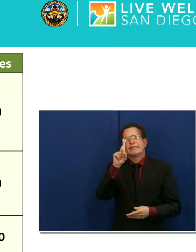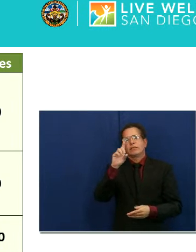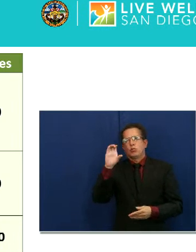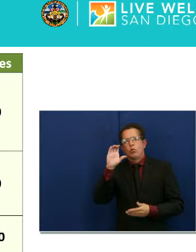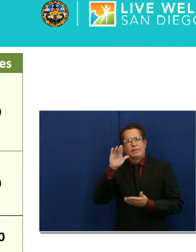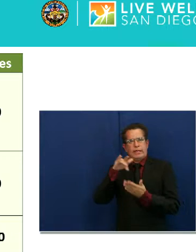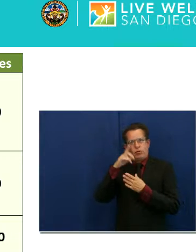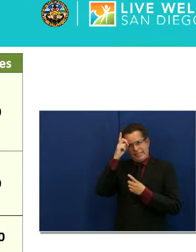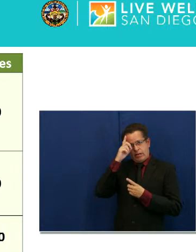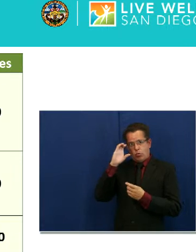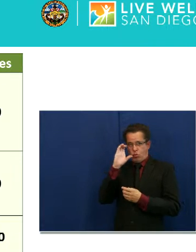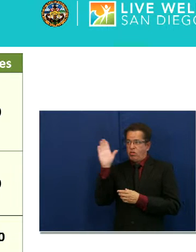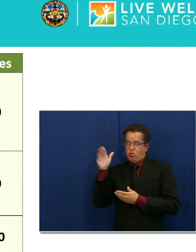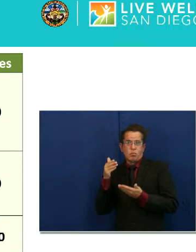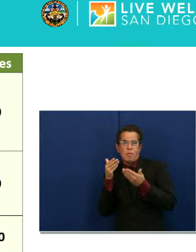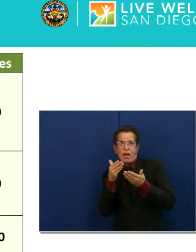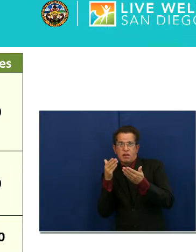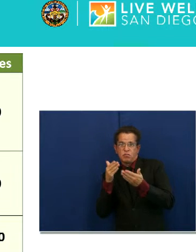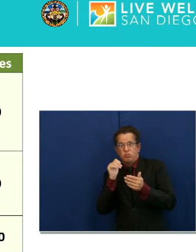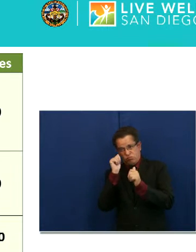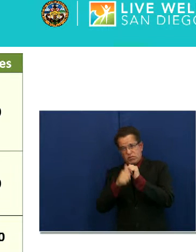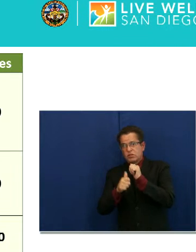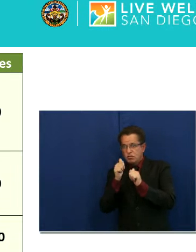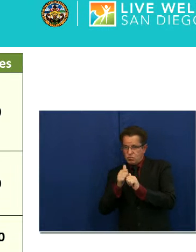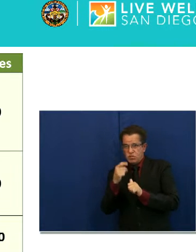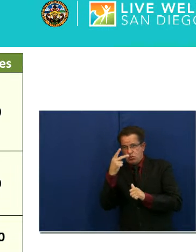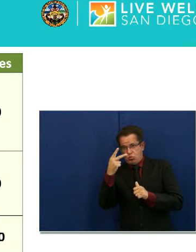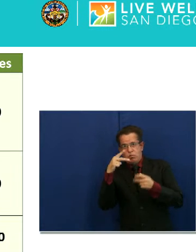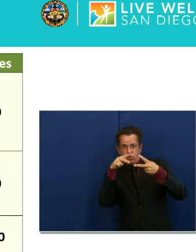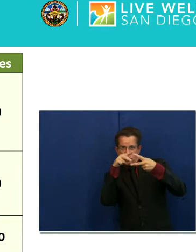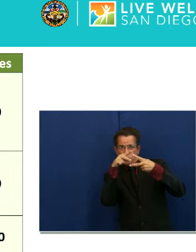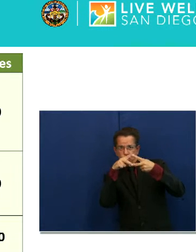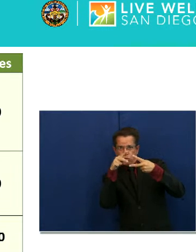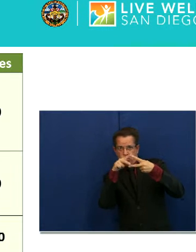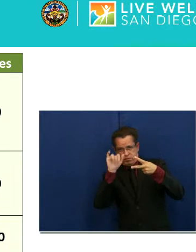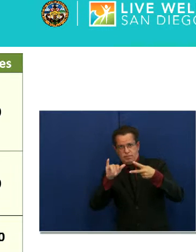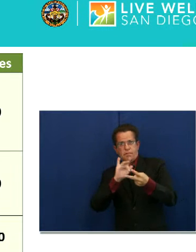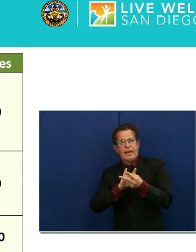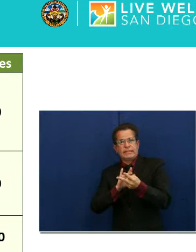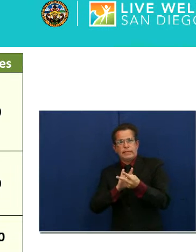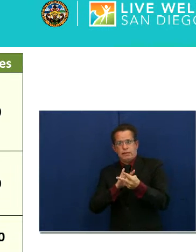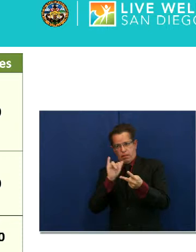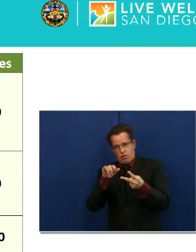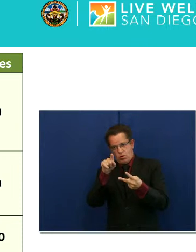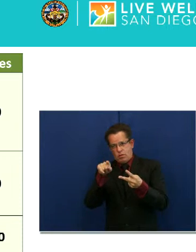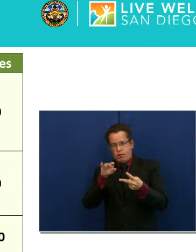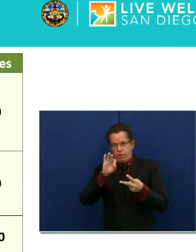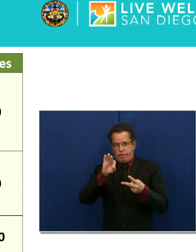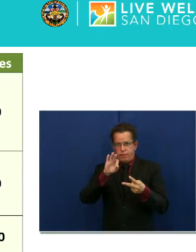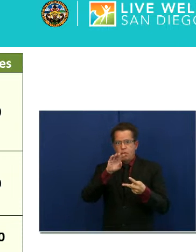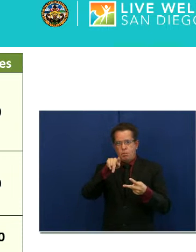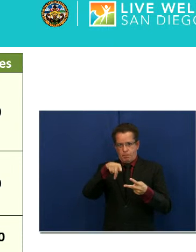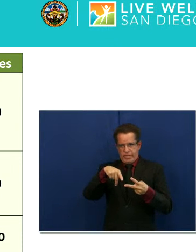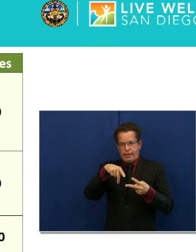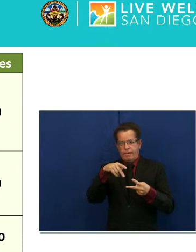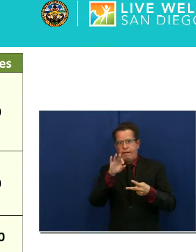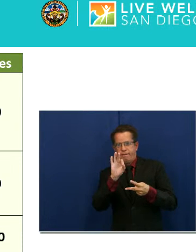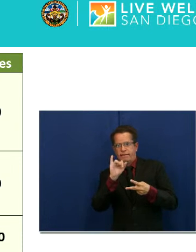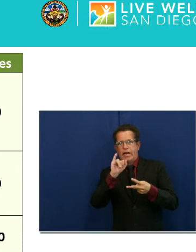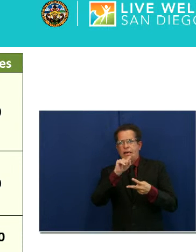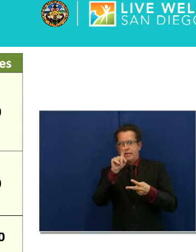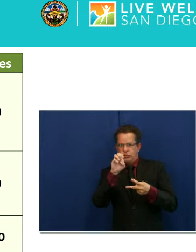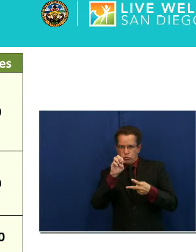Control and its advisory committee on immunization practices. Pfizer and